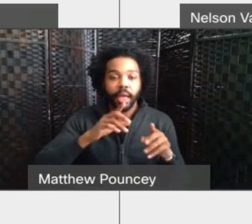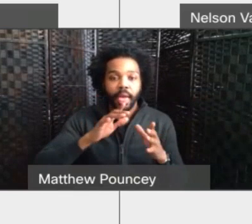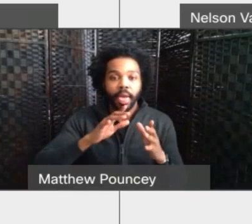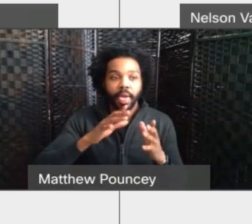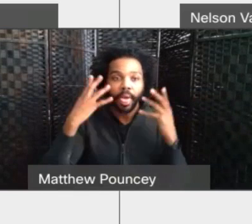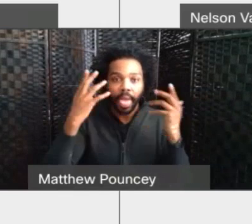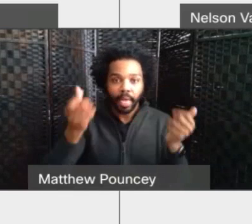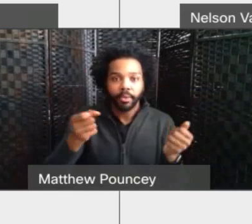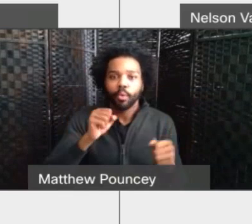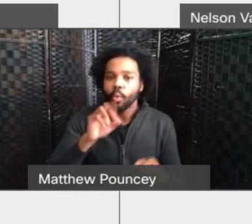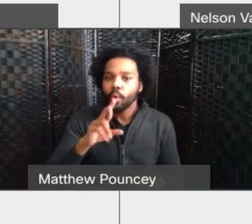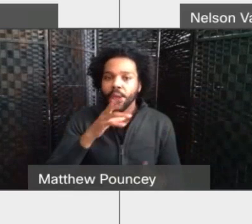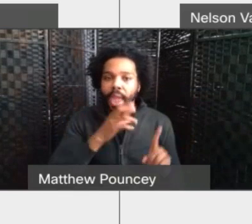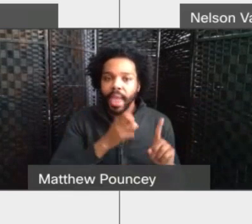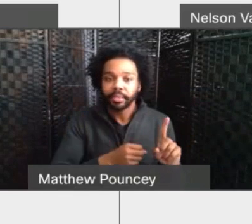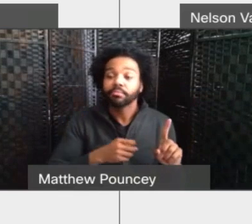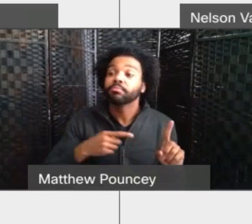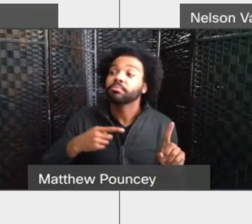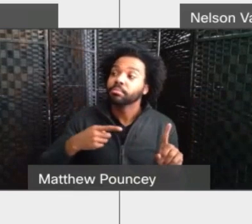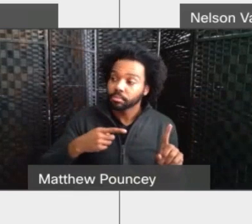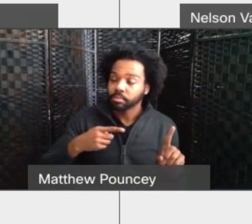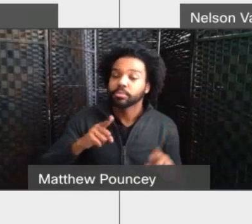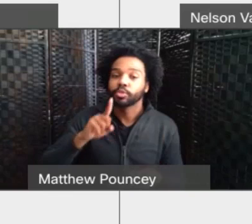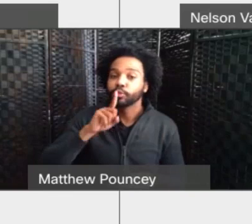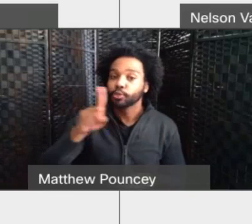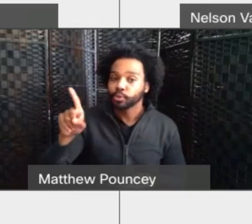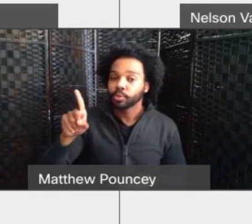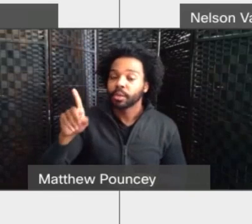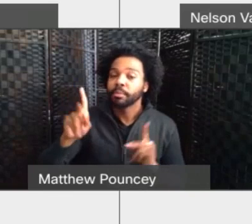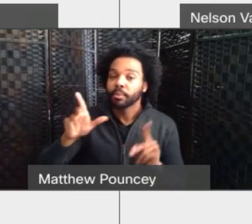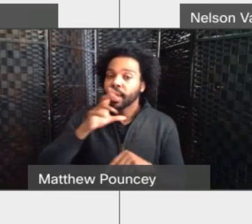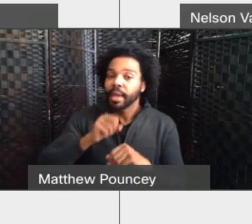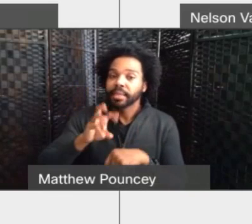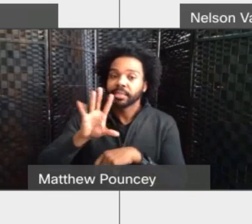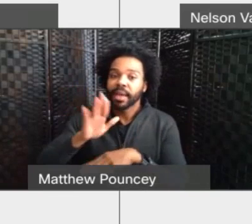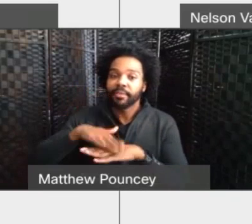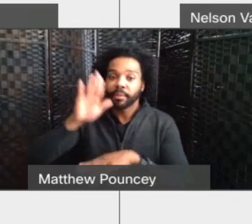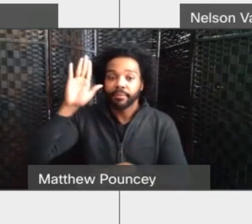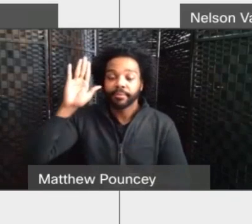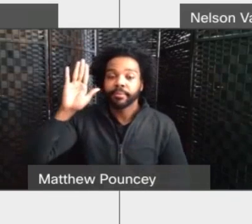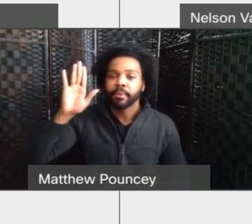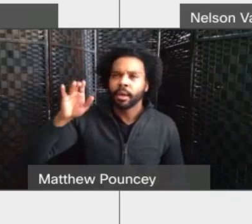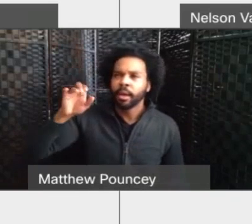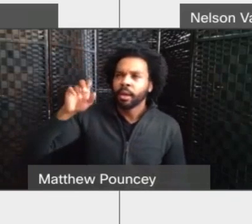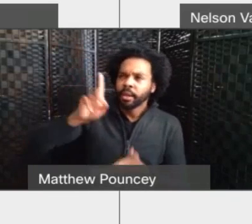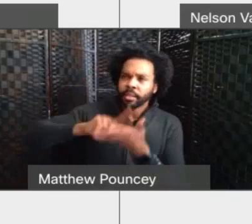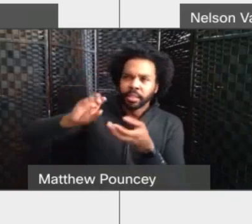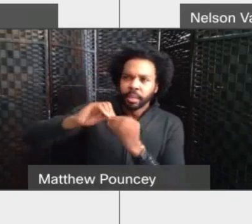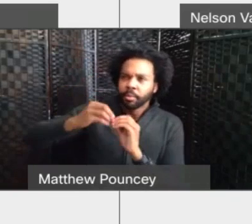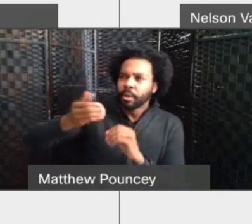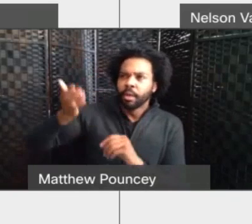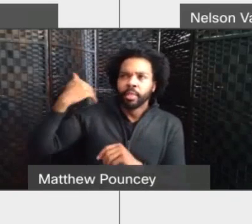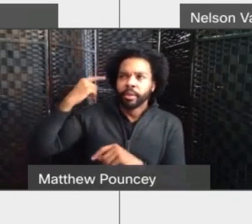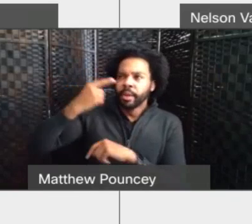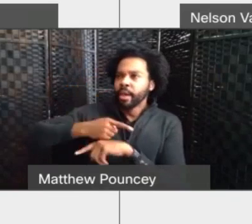is true, because people who are 65 and older, and I looked at that number the other day and I don't remember off the top of my head, but we do